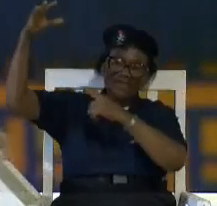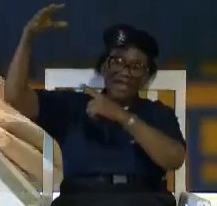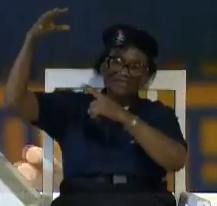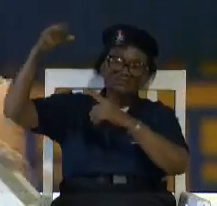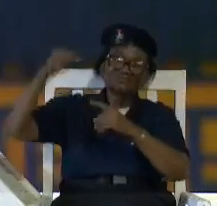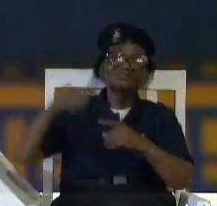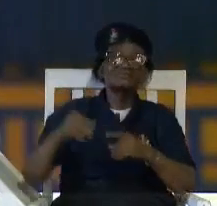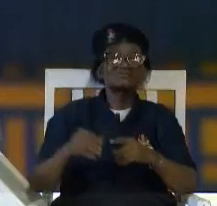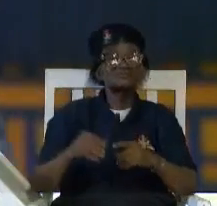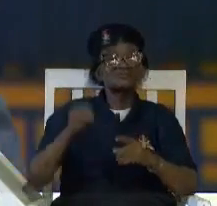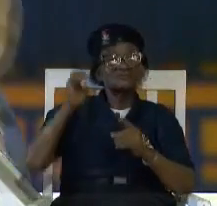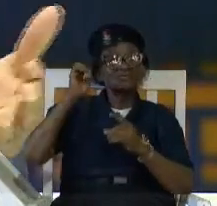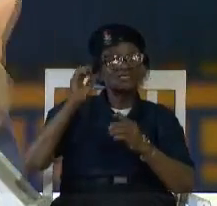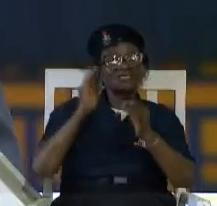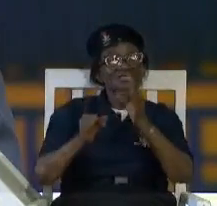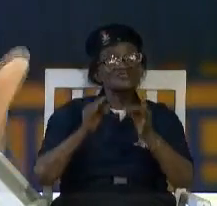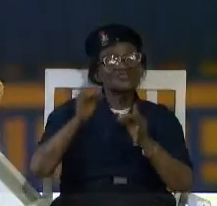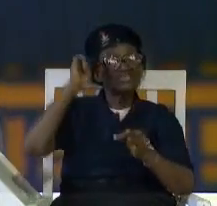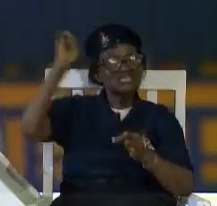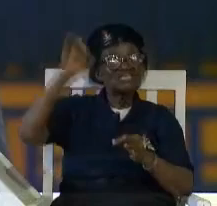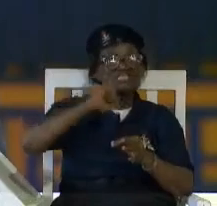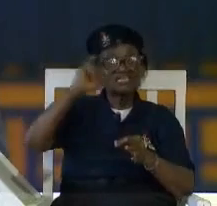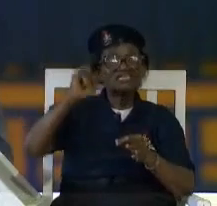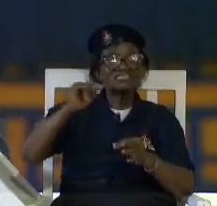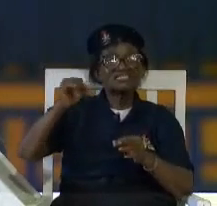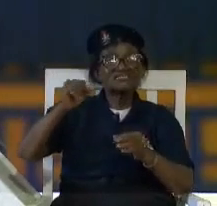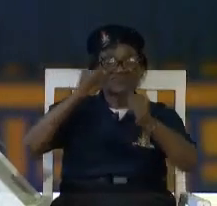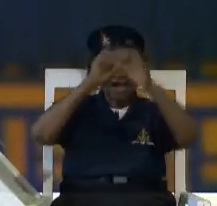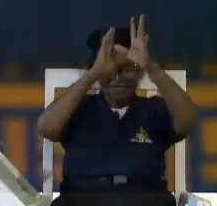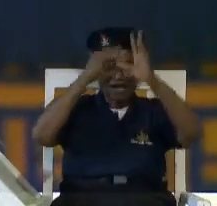Of course, if he's the Father of lights, he himself must be light.